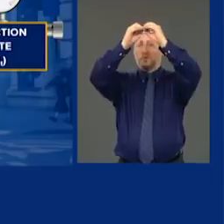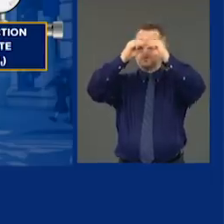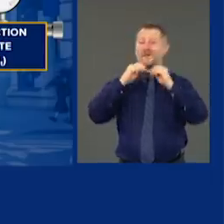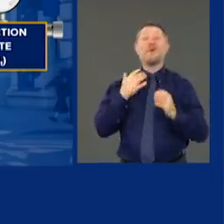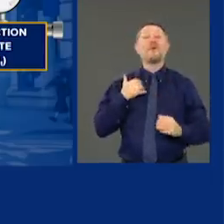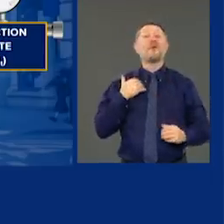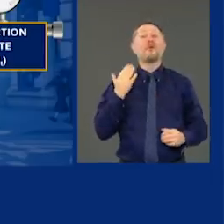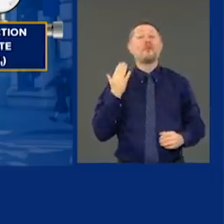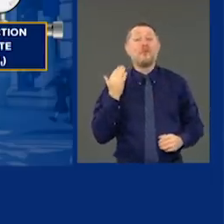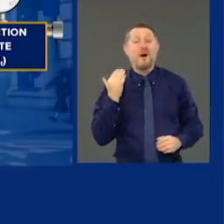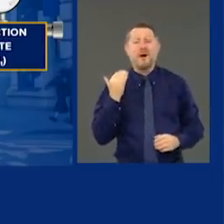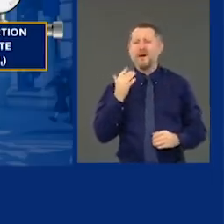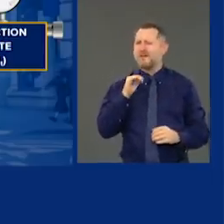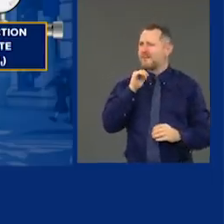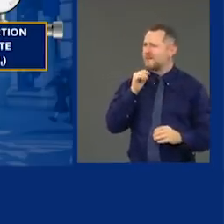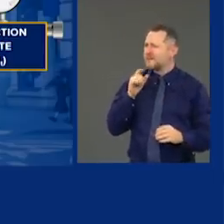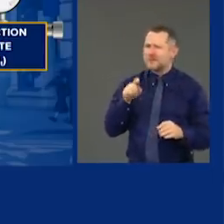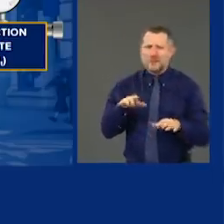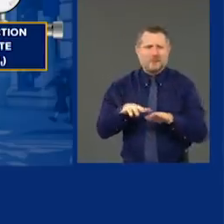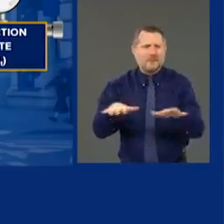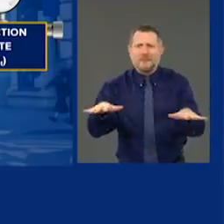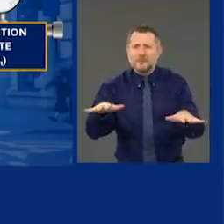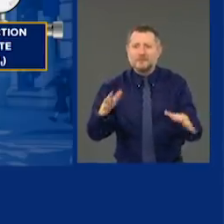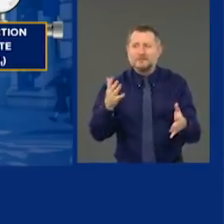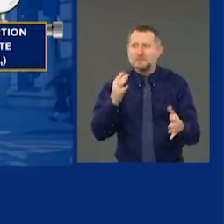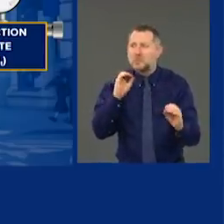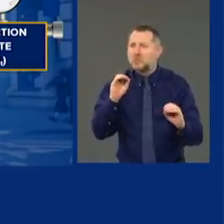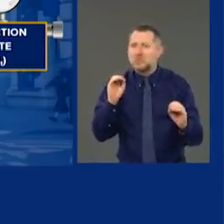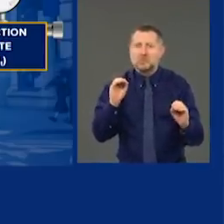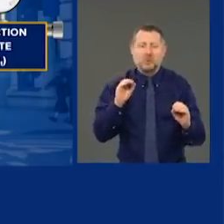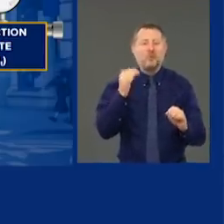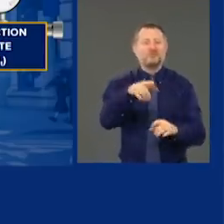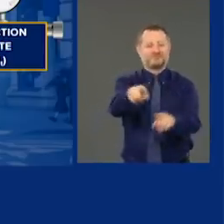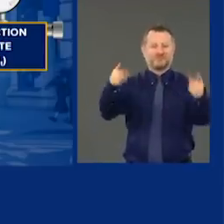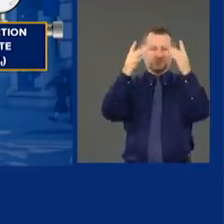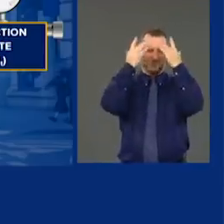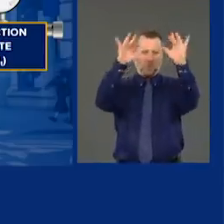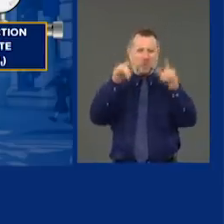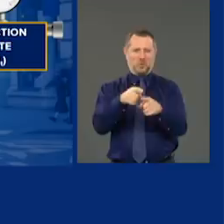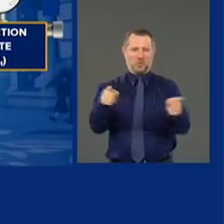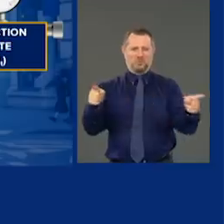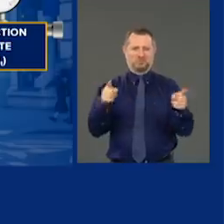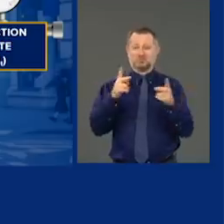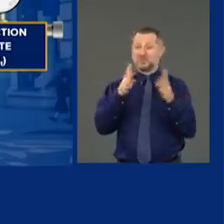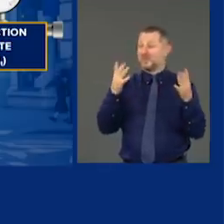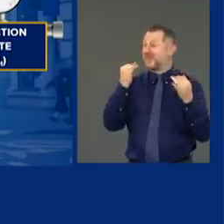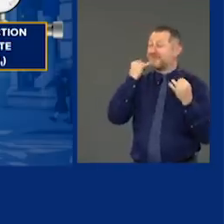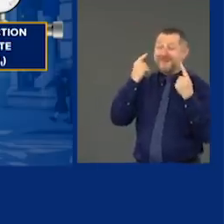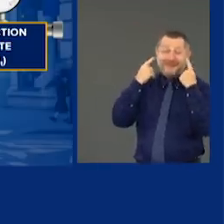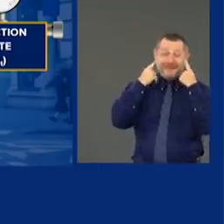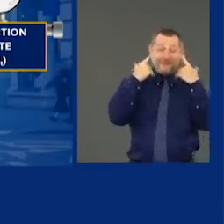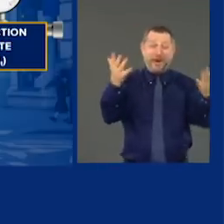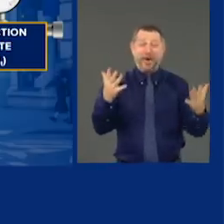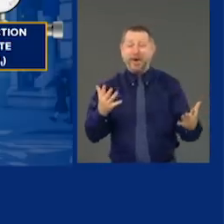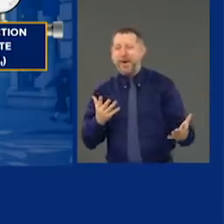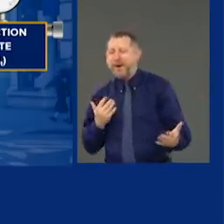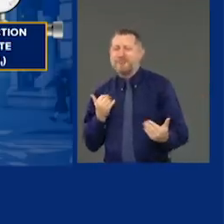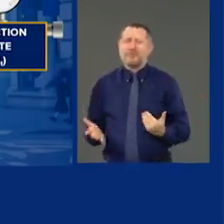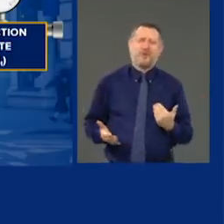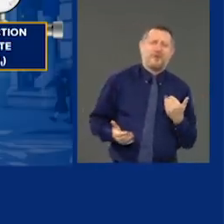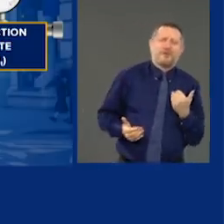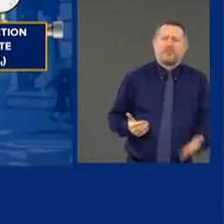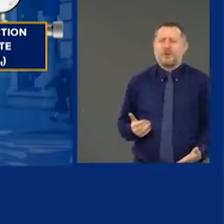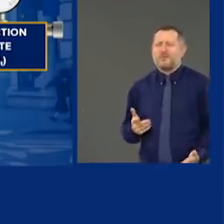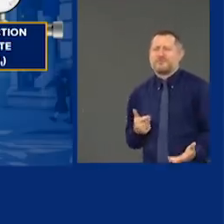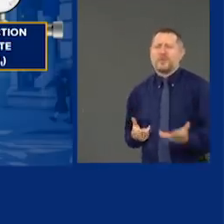are smart. And when you reopen, they don't just come out and act like they did. They understand it's a new normal and they act